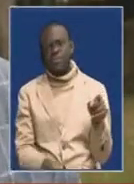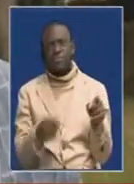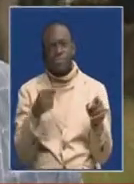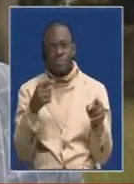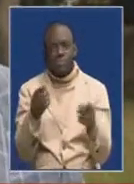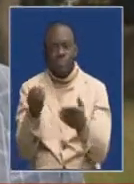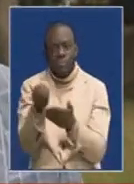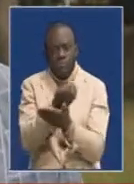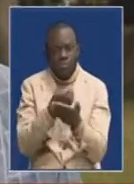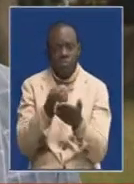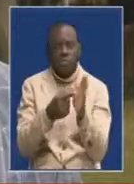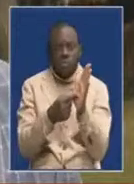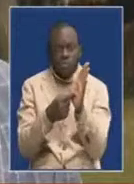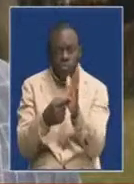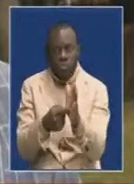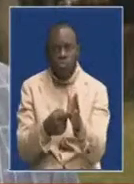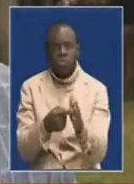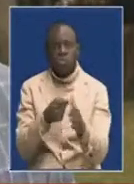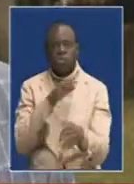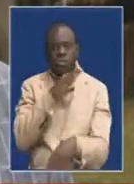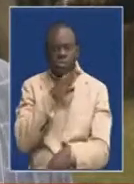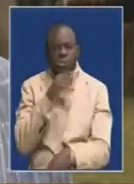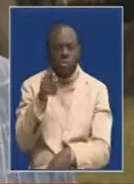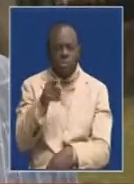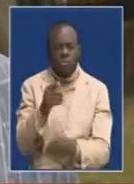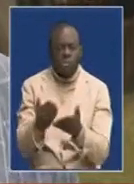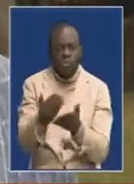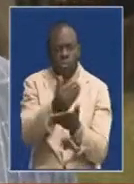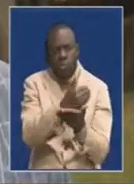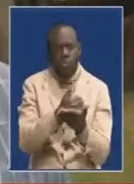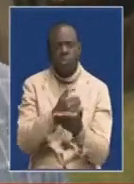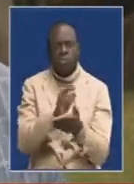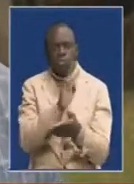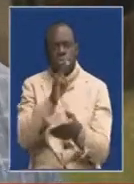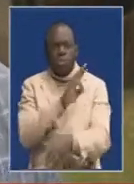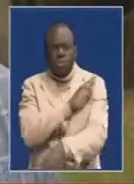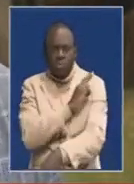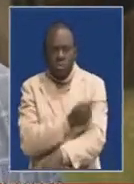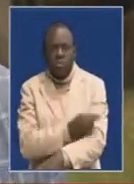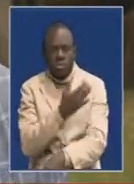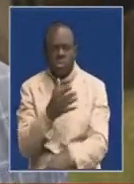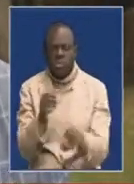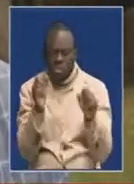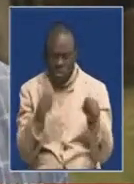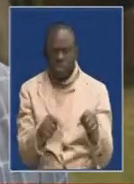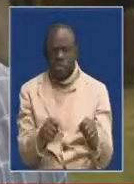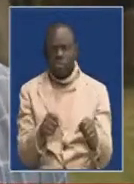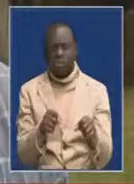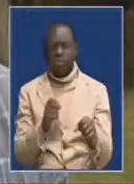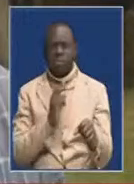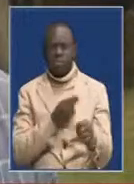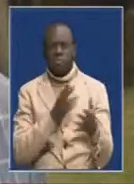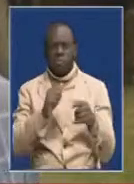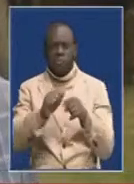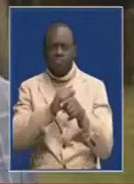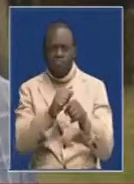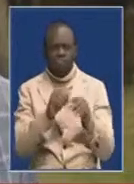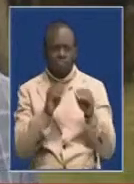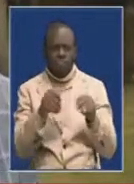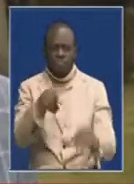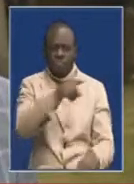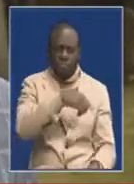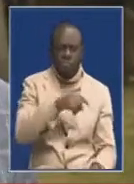resource. So we are also promoting resource efficiency in that we are transferring skills for now to separate the